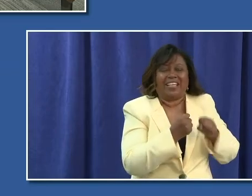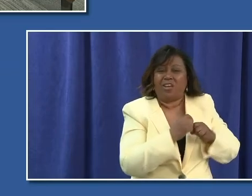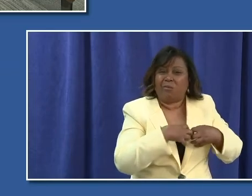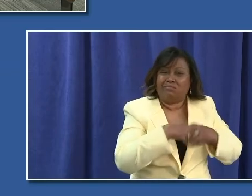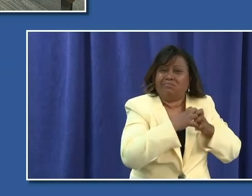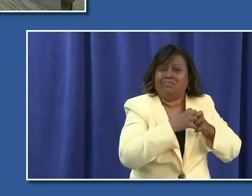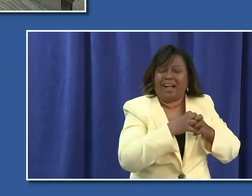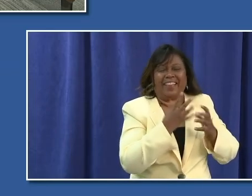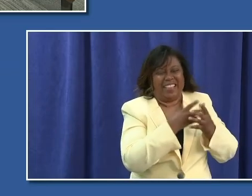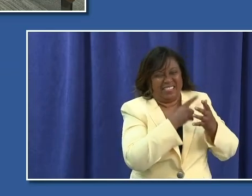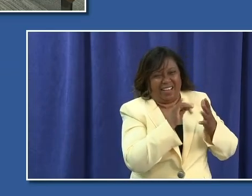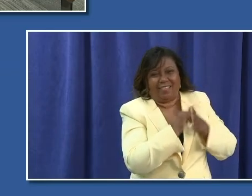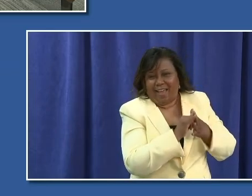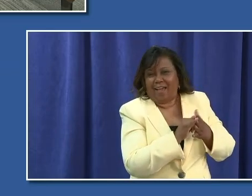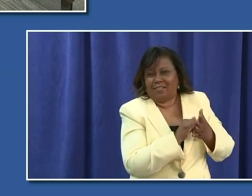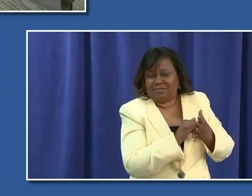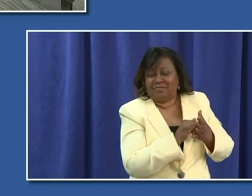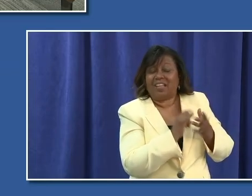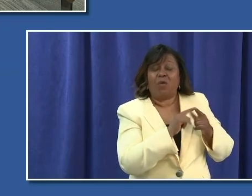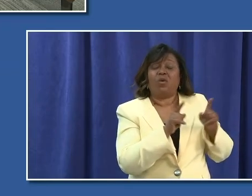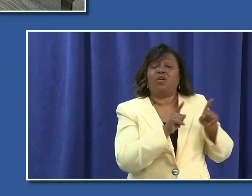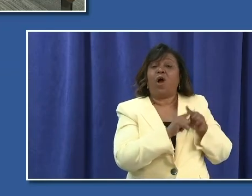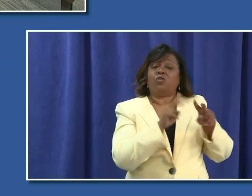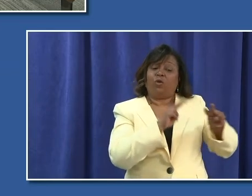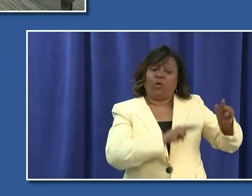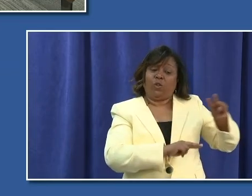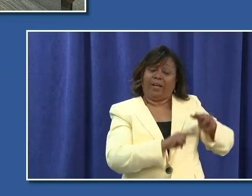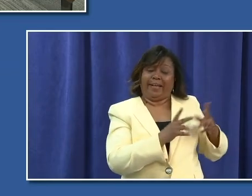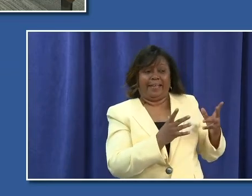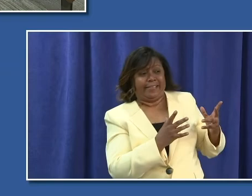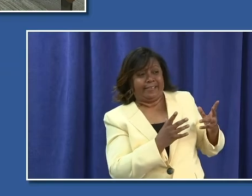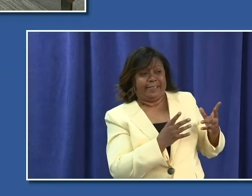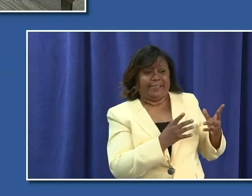was installed, things of that nature. And we also take a look at